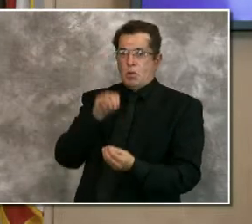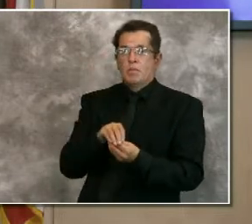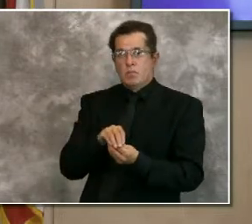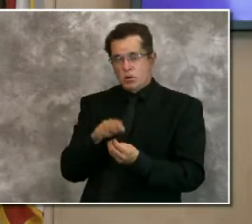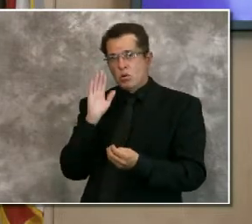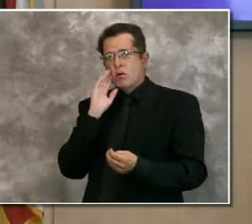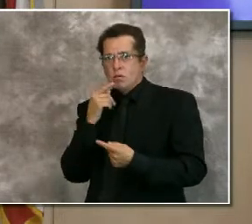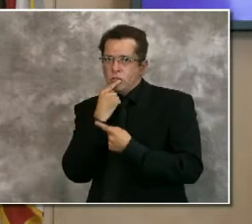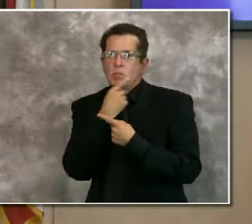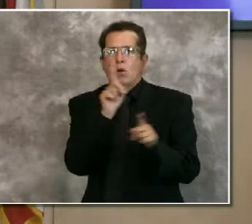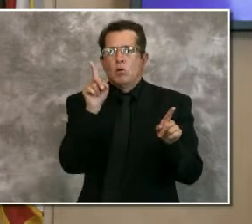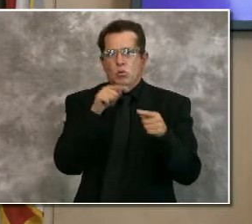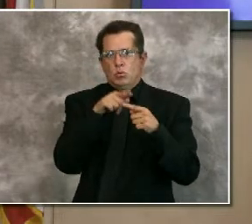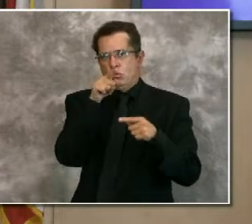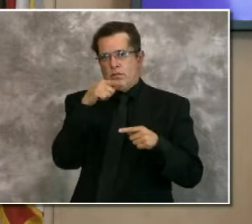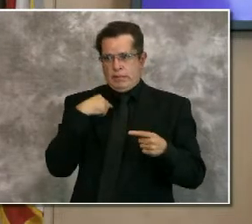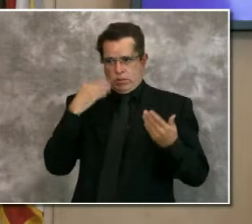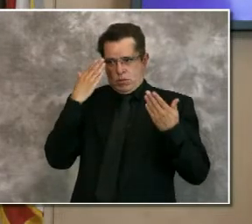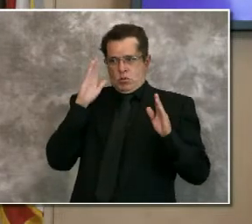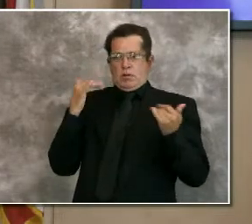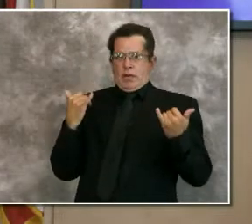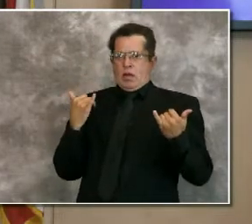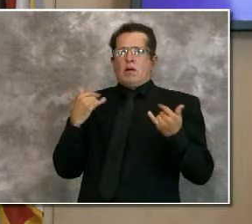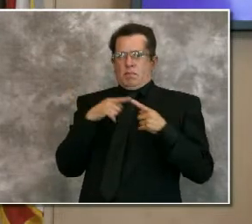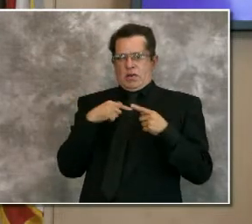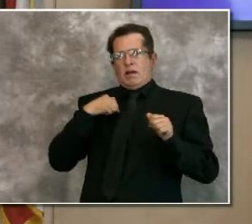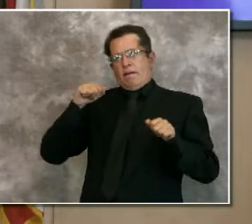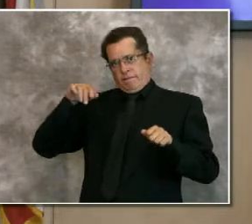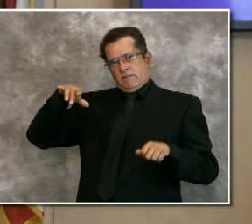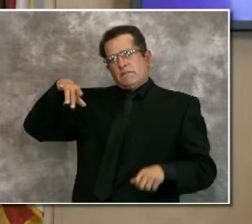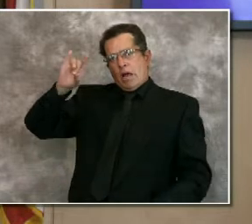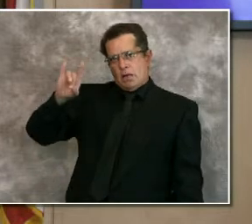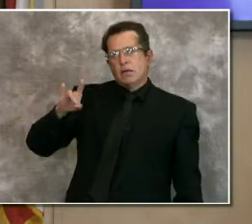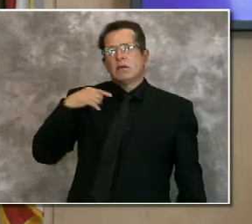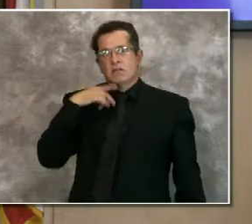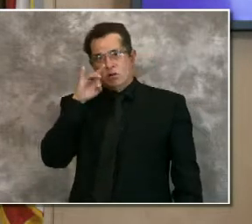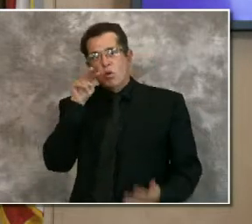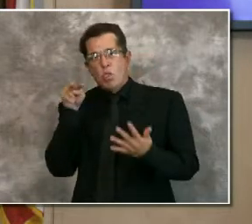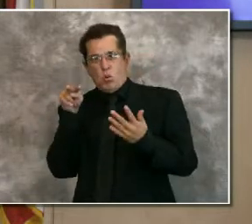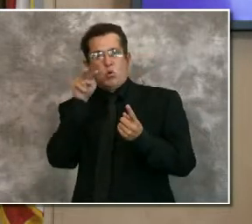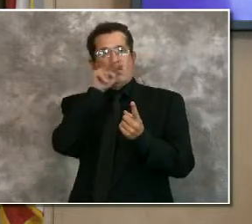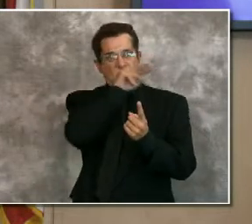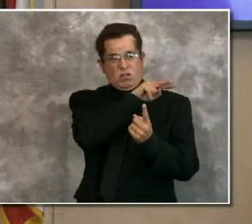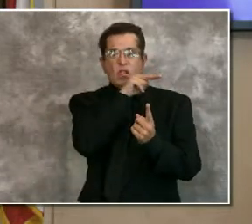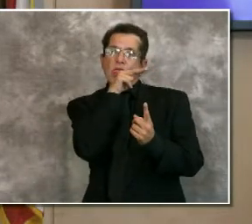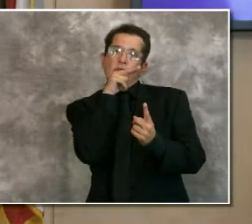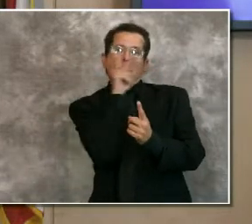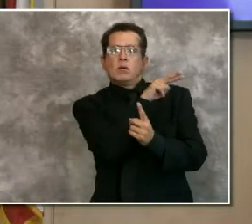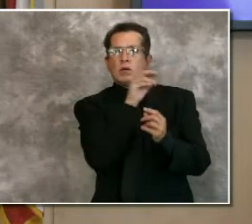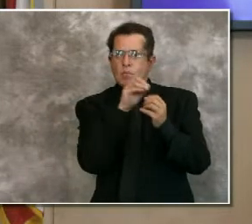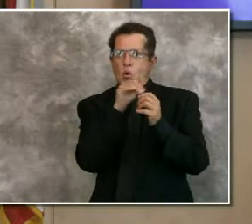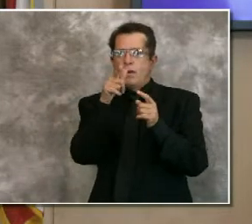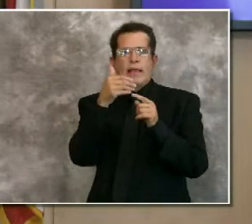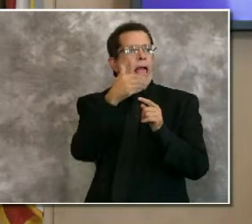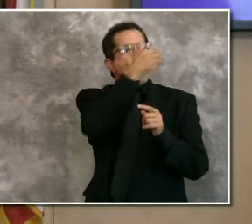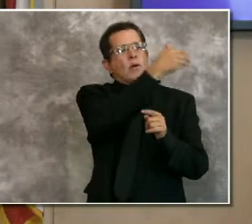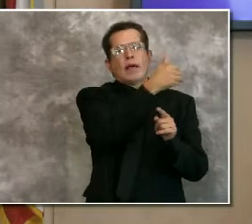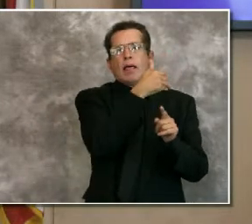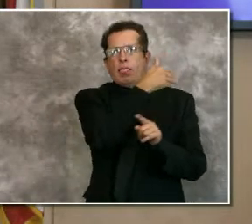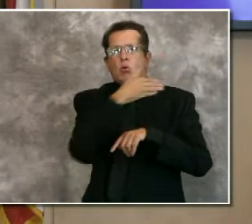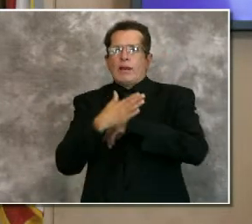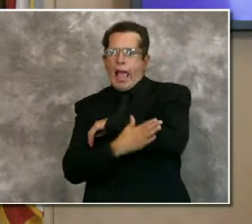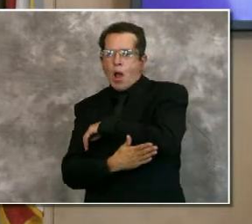every few days, don't have the number off the top of my head. We have looked specifically at nearby county